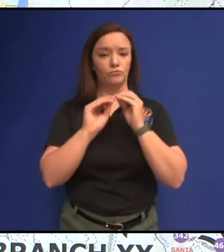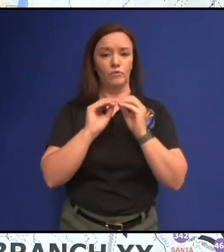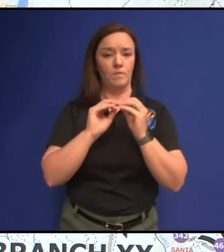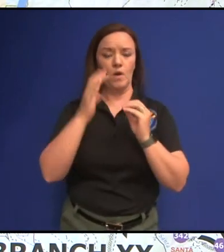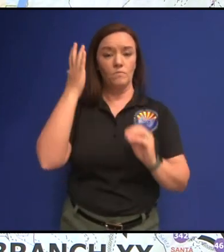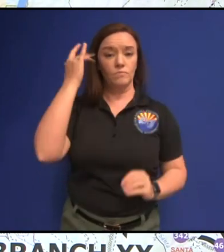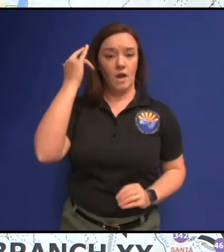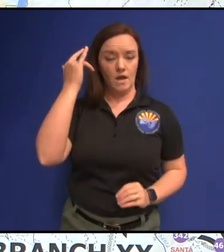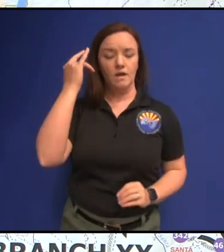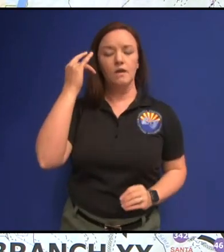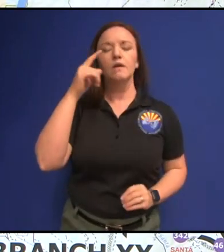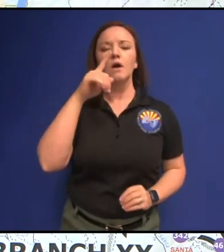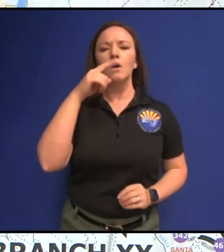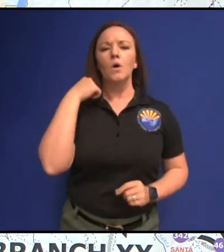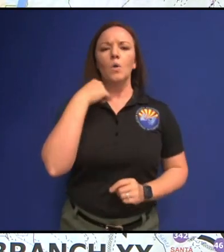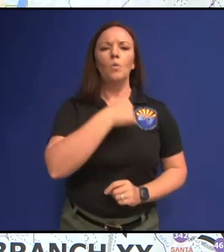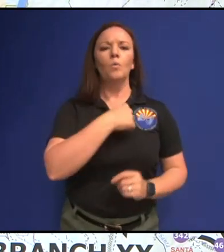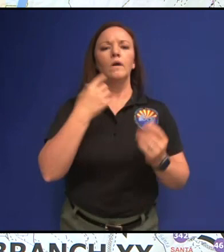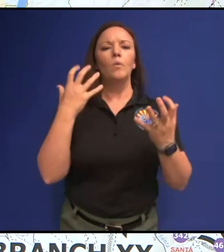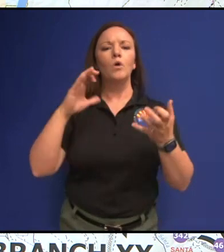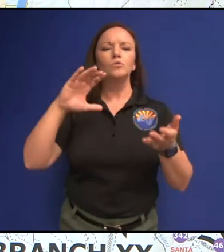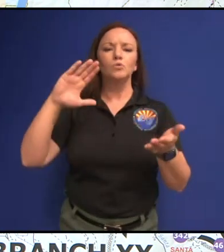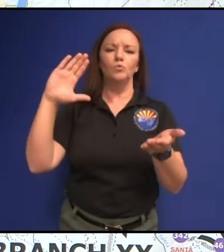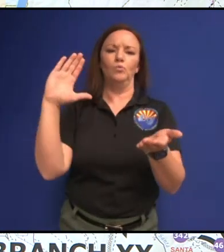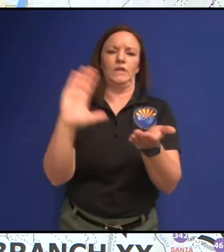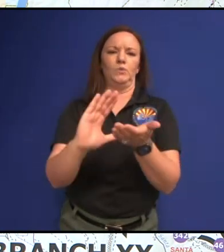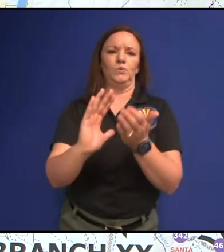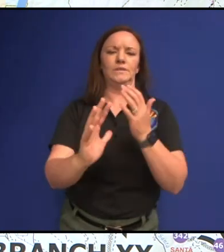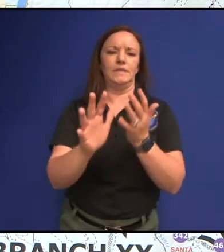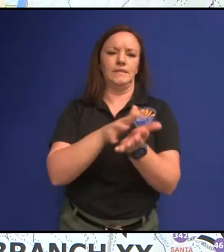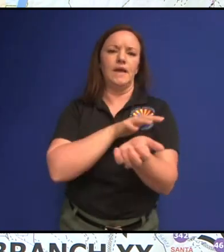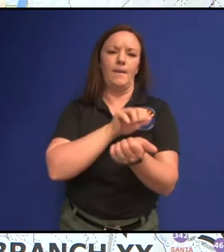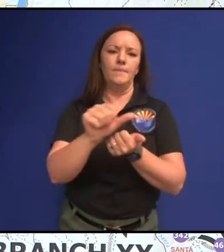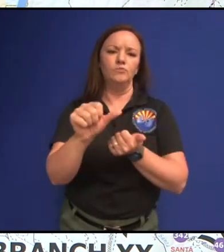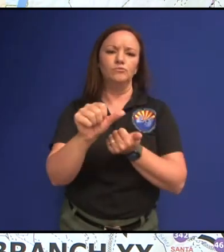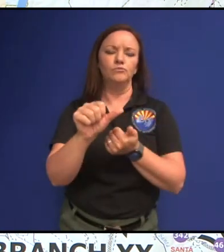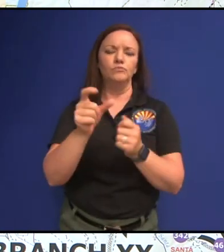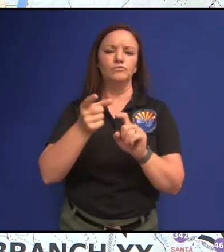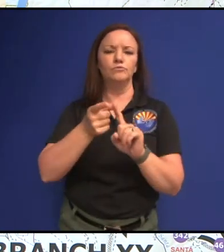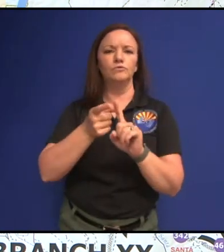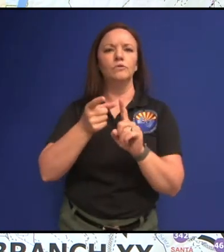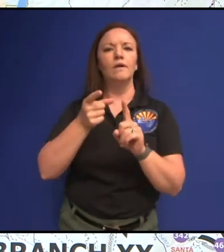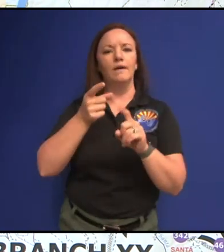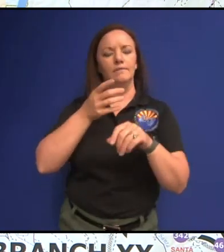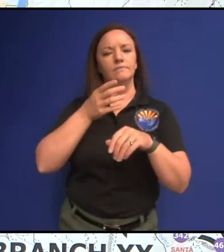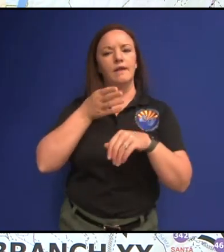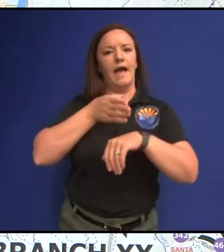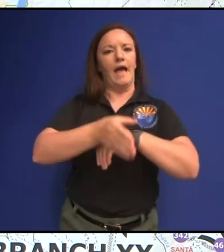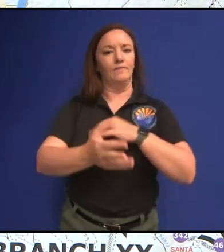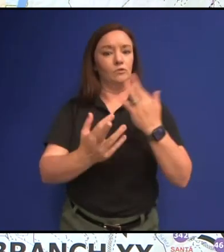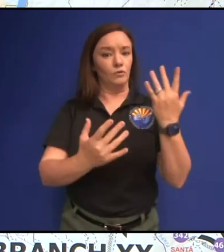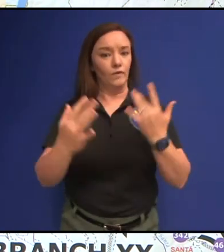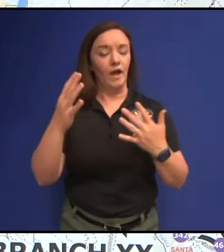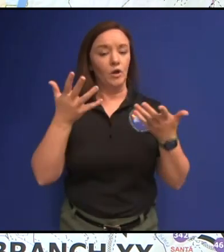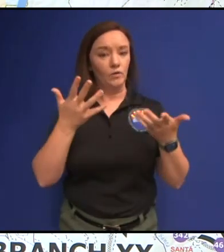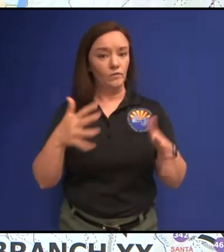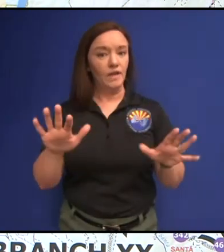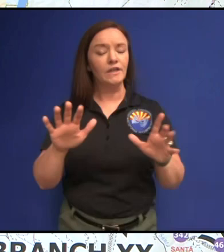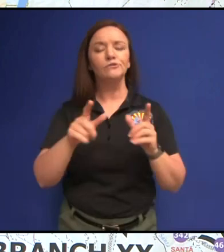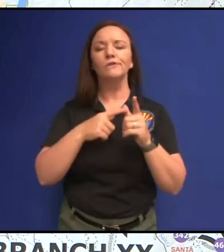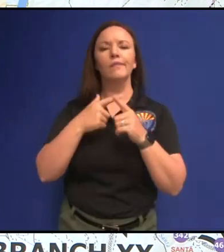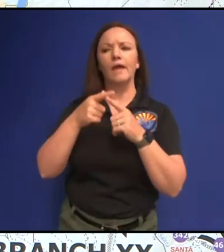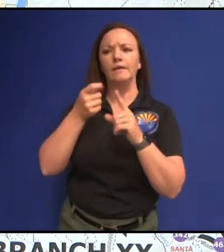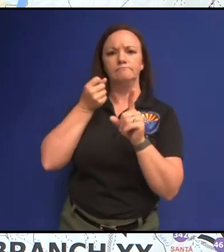to minimize the damage from post-fire effects secondary